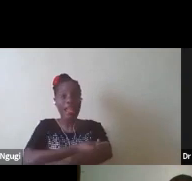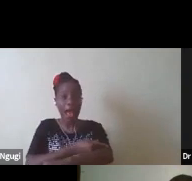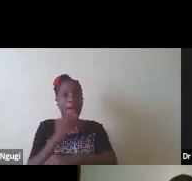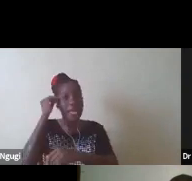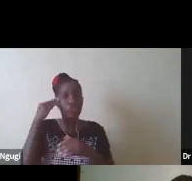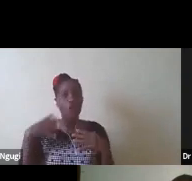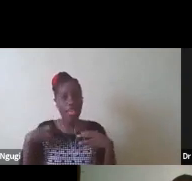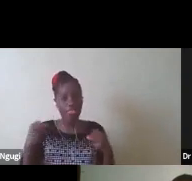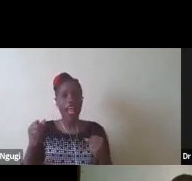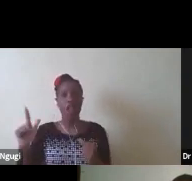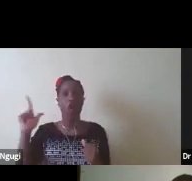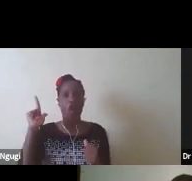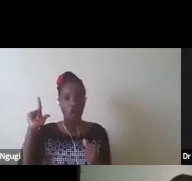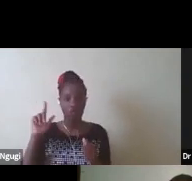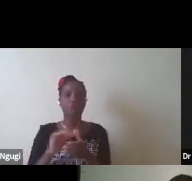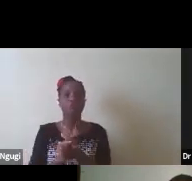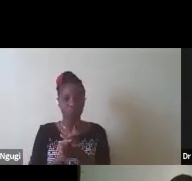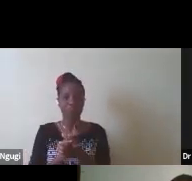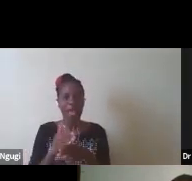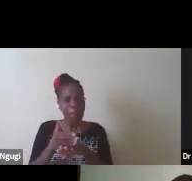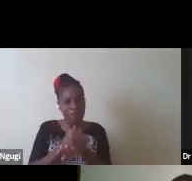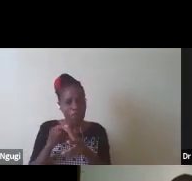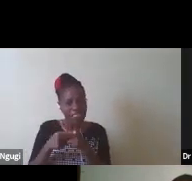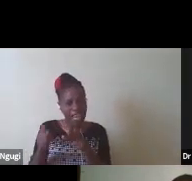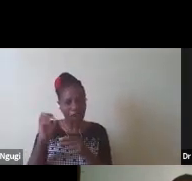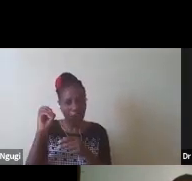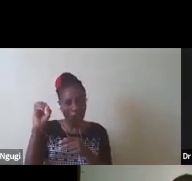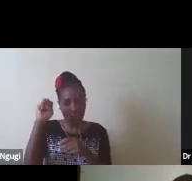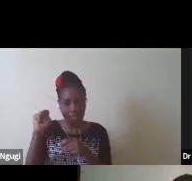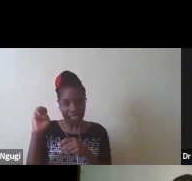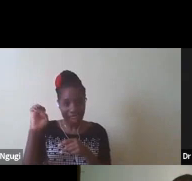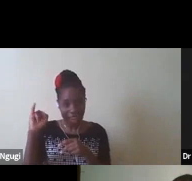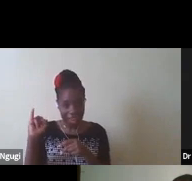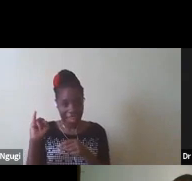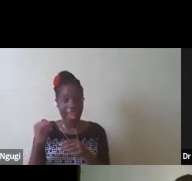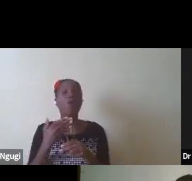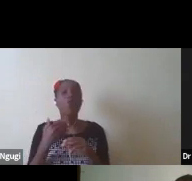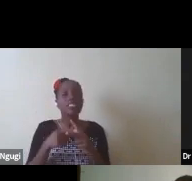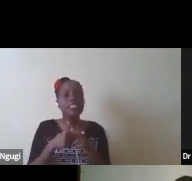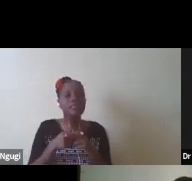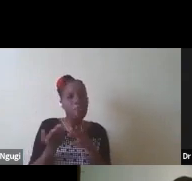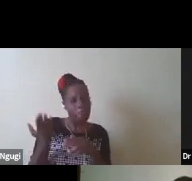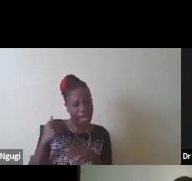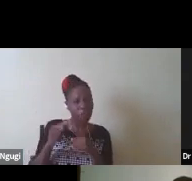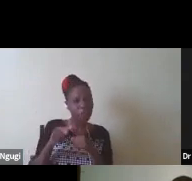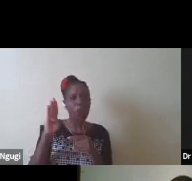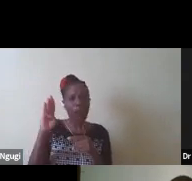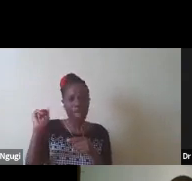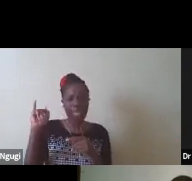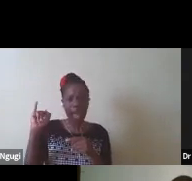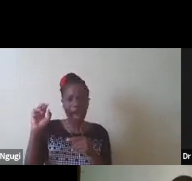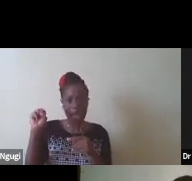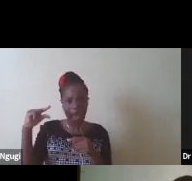health law. Now, just before we get to you, Dr. Osei, I had a question for Dr. Baingana. Do you think it would make